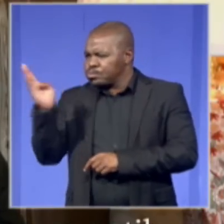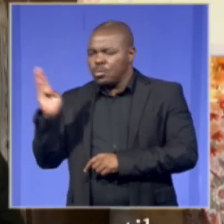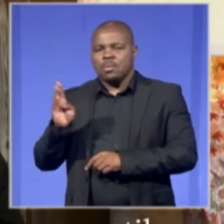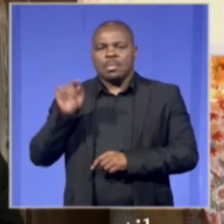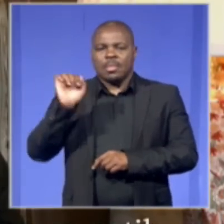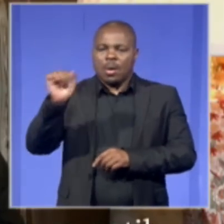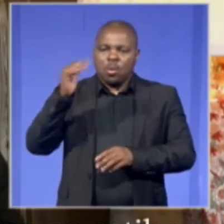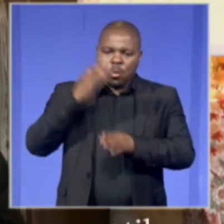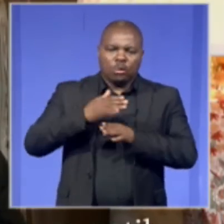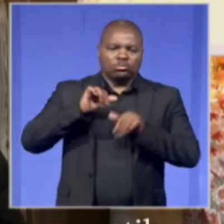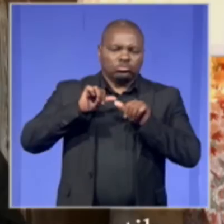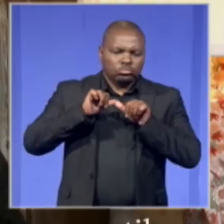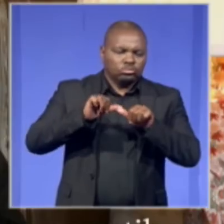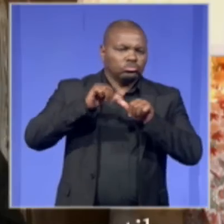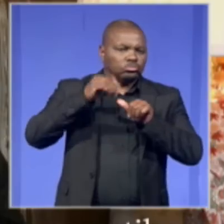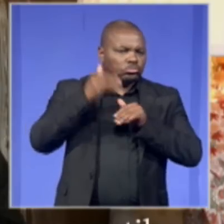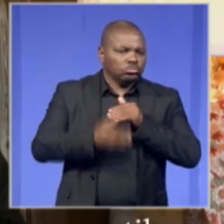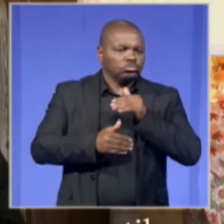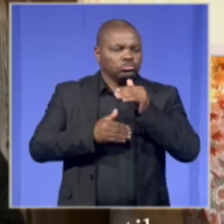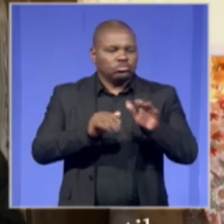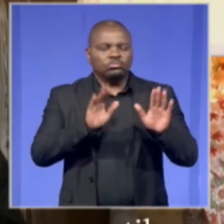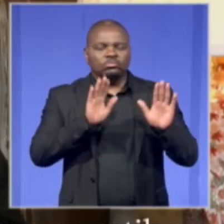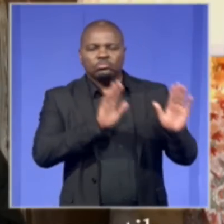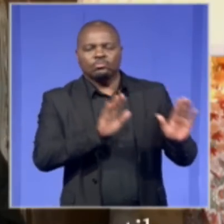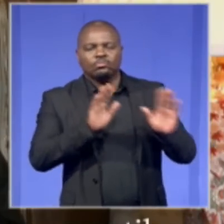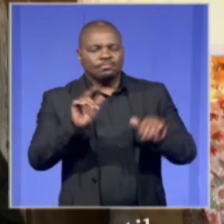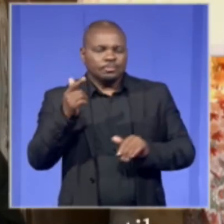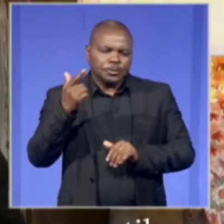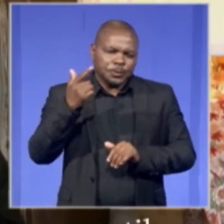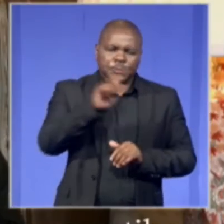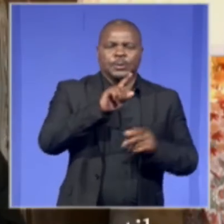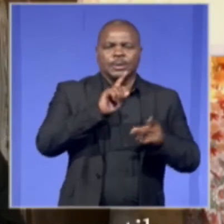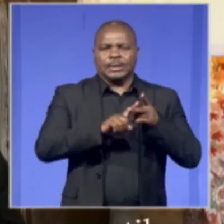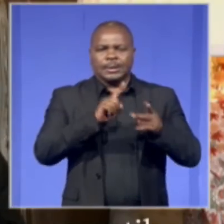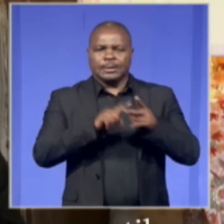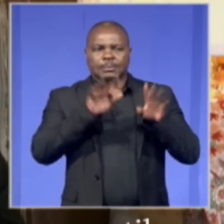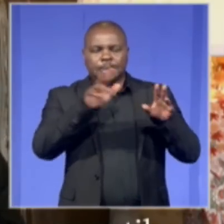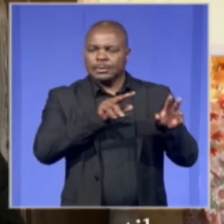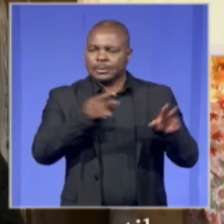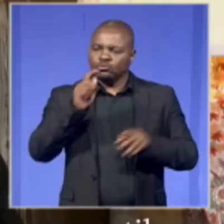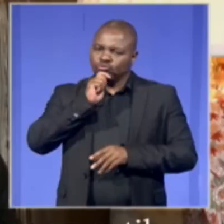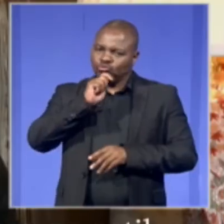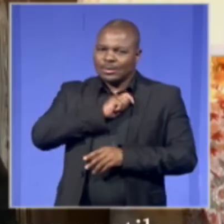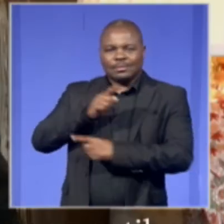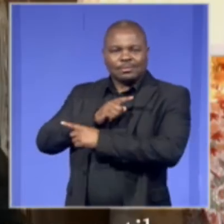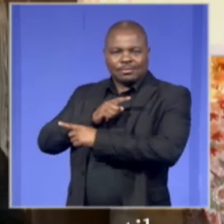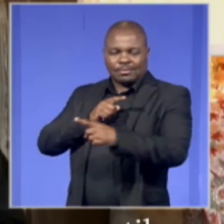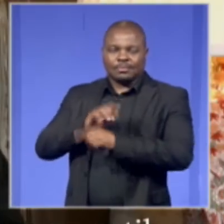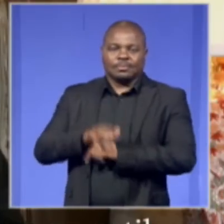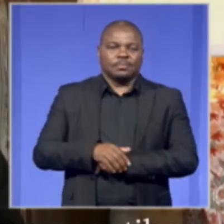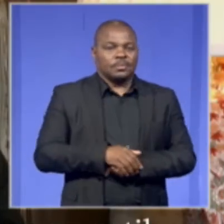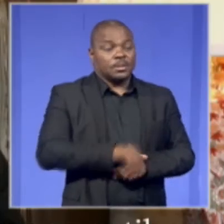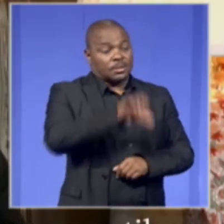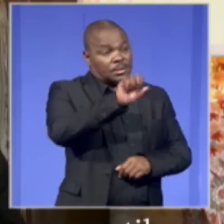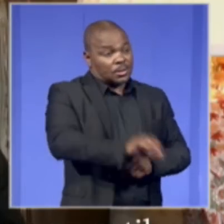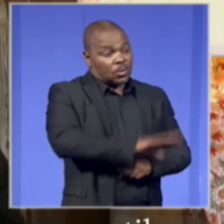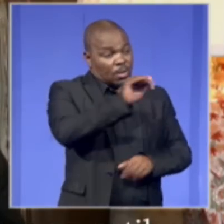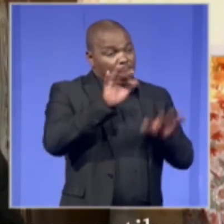perform their duties with diligence, excellence, and integrity. Fellow South